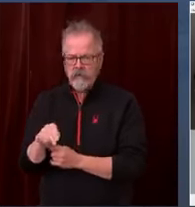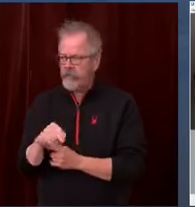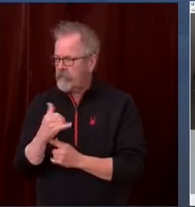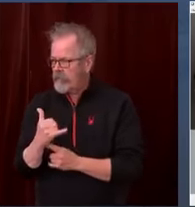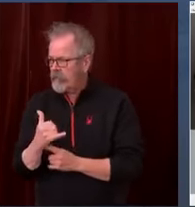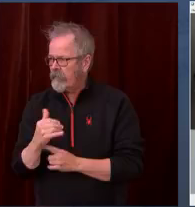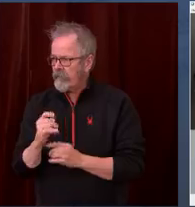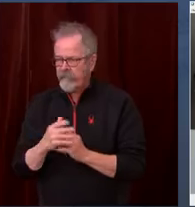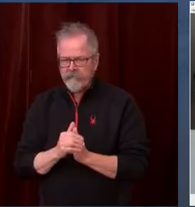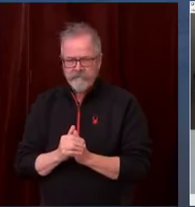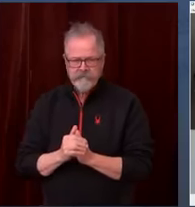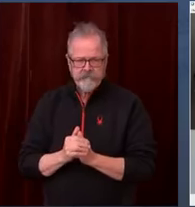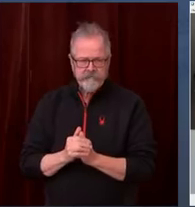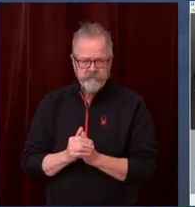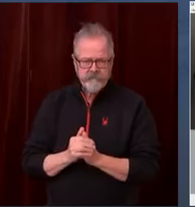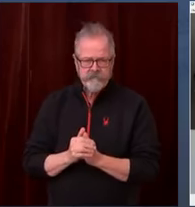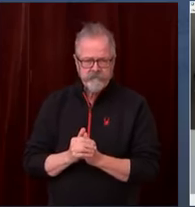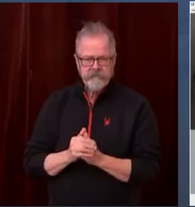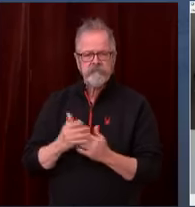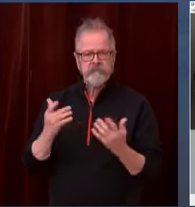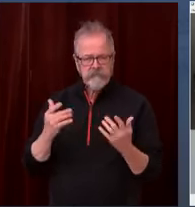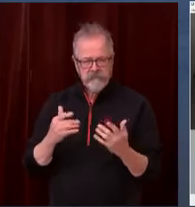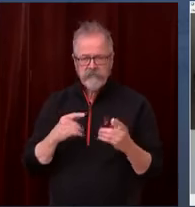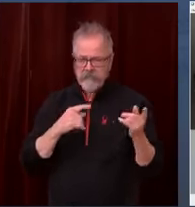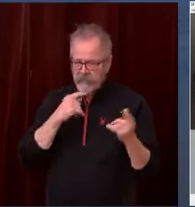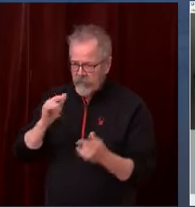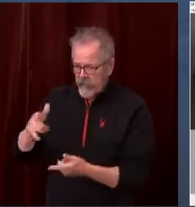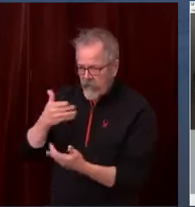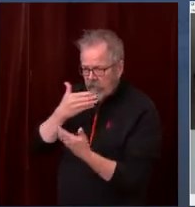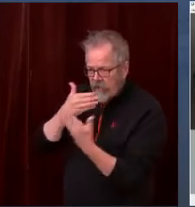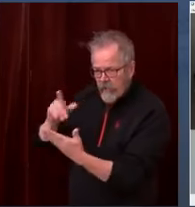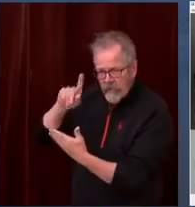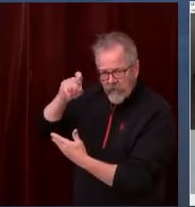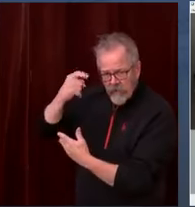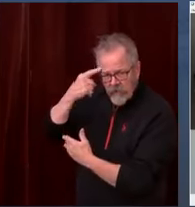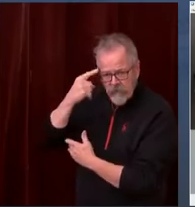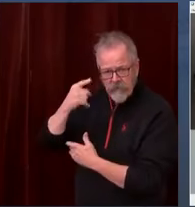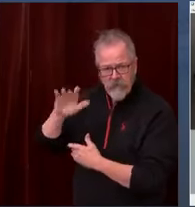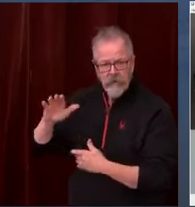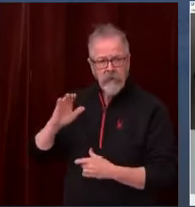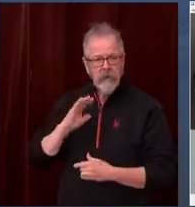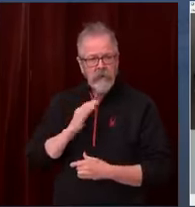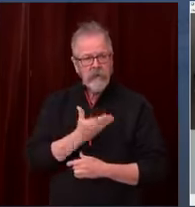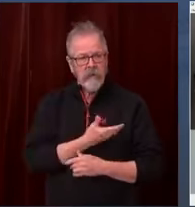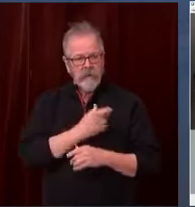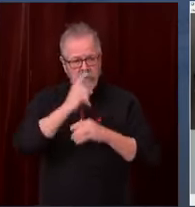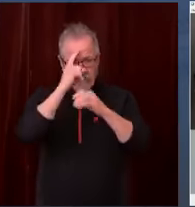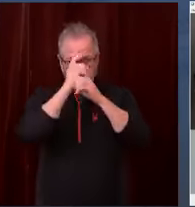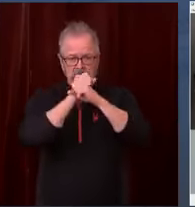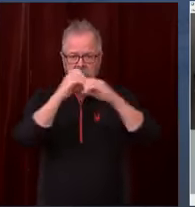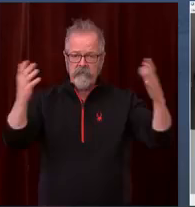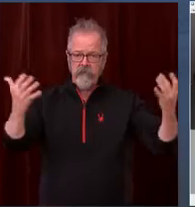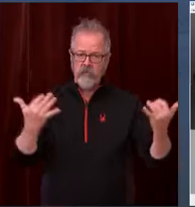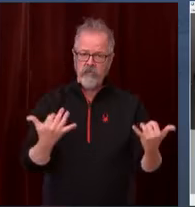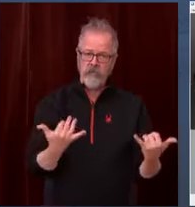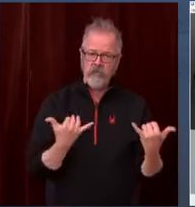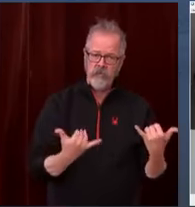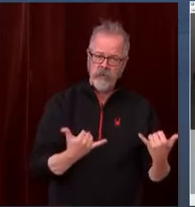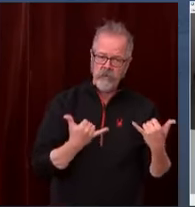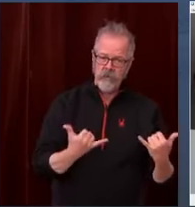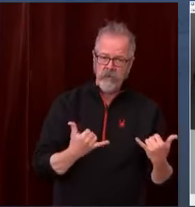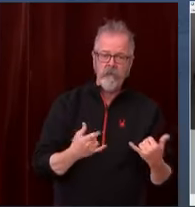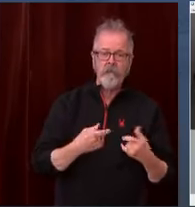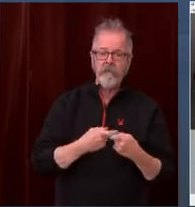do want to thank the work of the task force. Most recently, they took us around the state and we heard from so many diverse